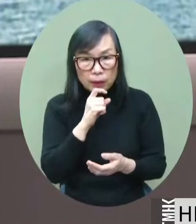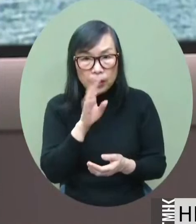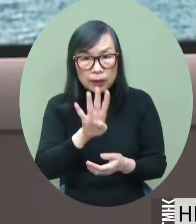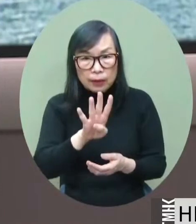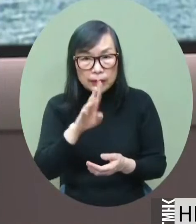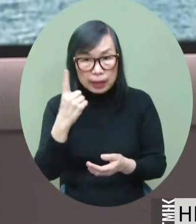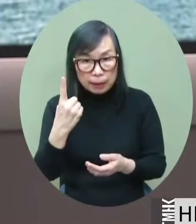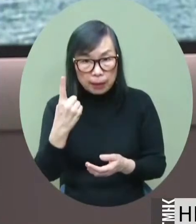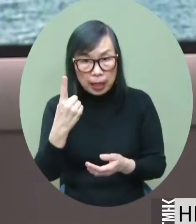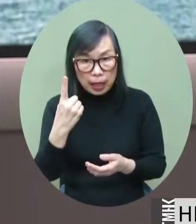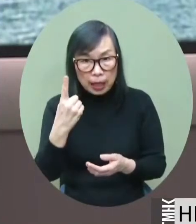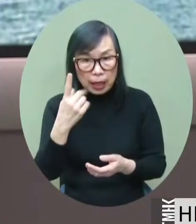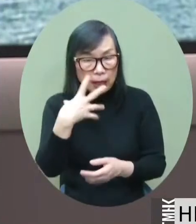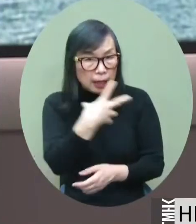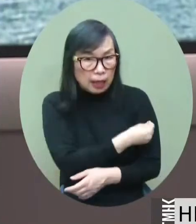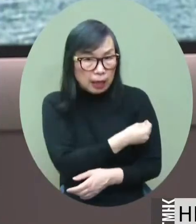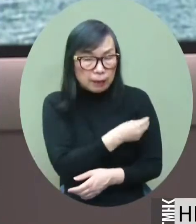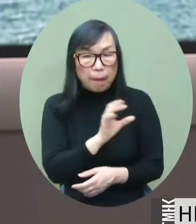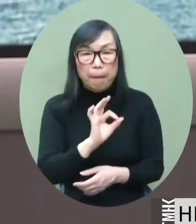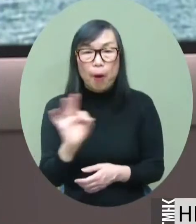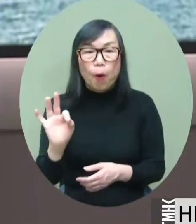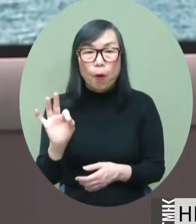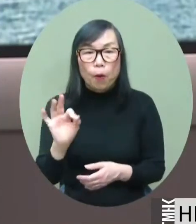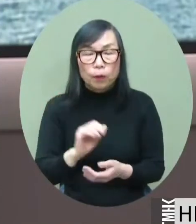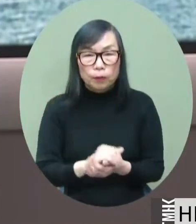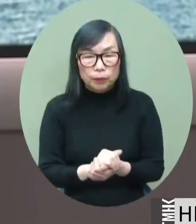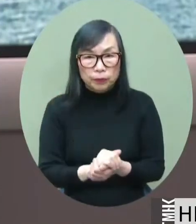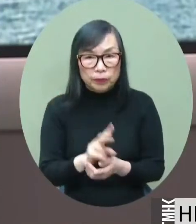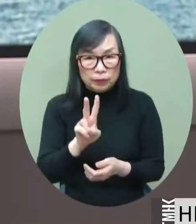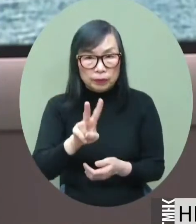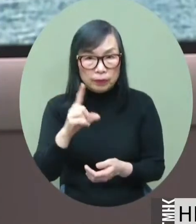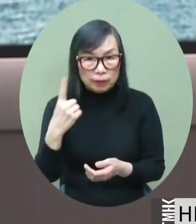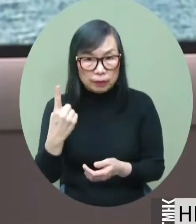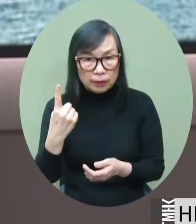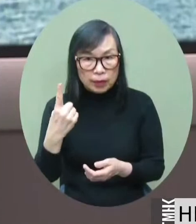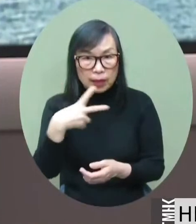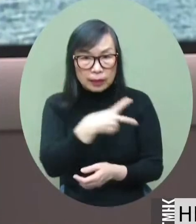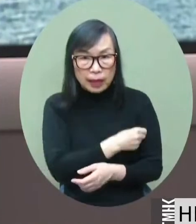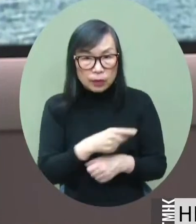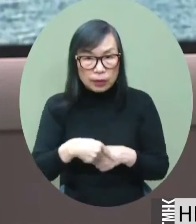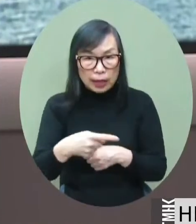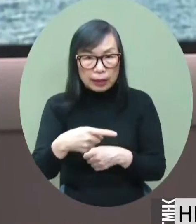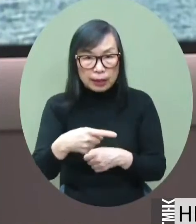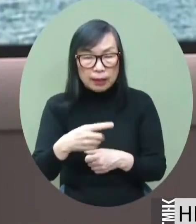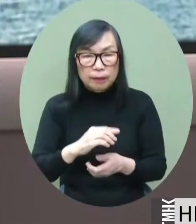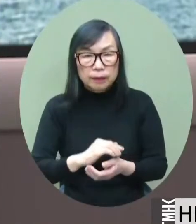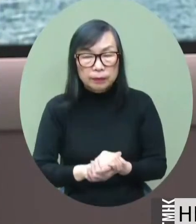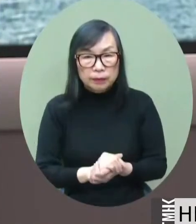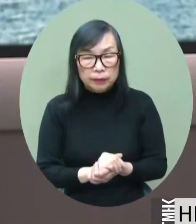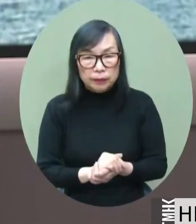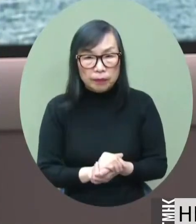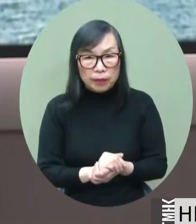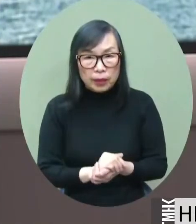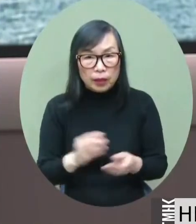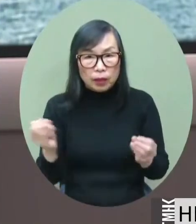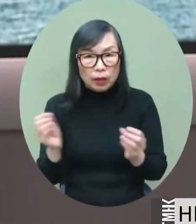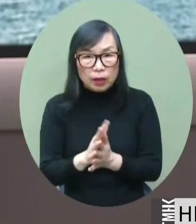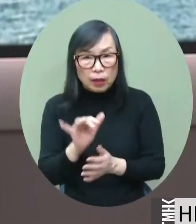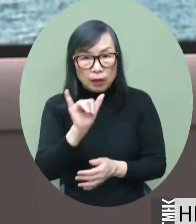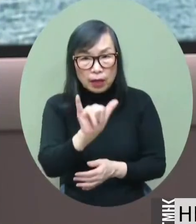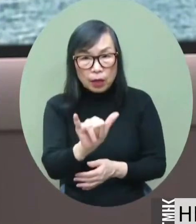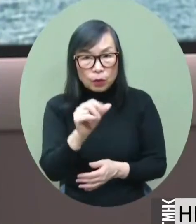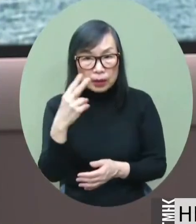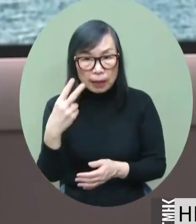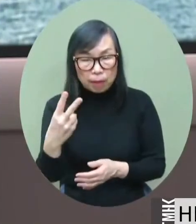Among those who passed away, 41 had no vaccination information. 21 had 1